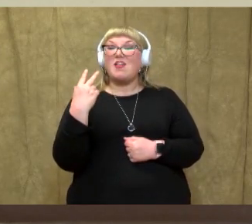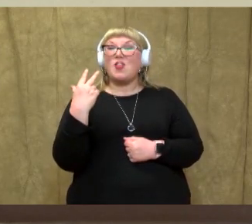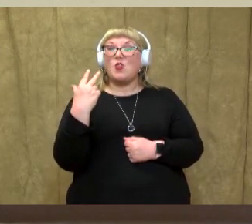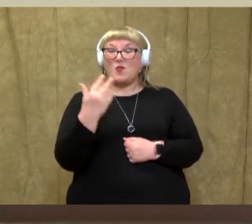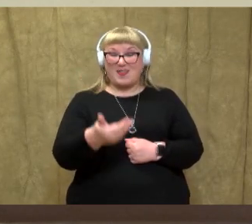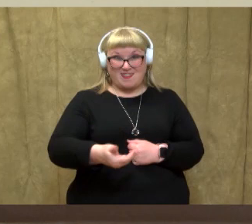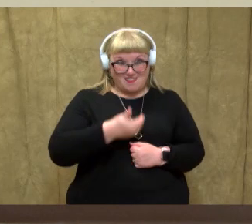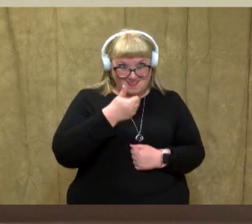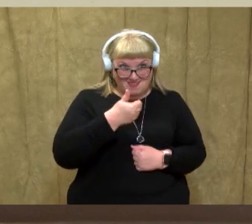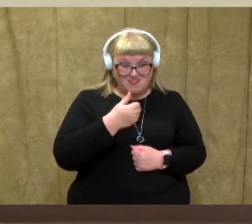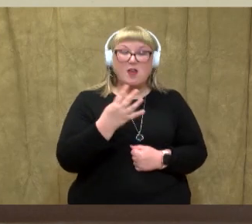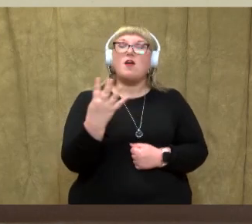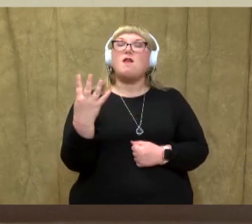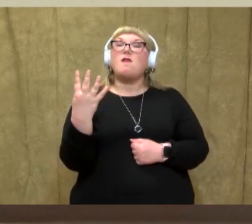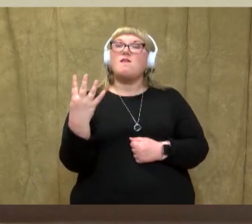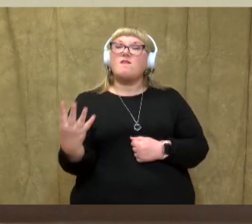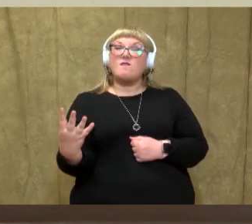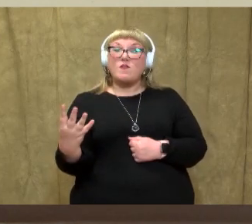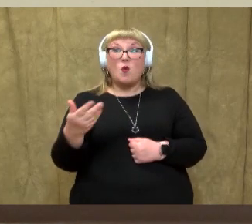3,